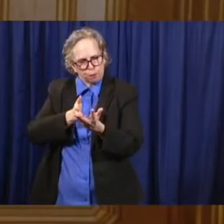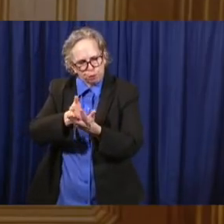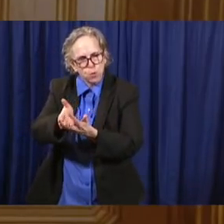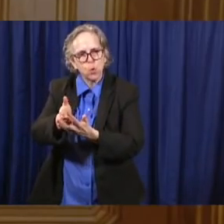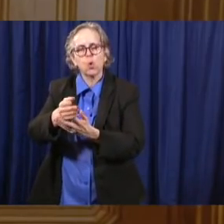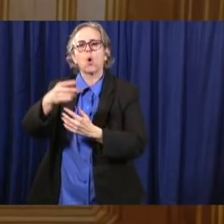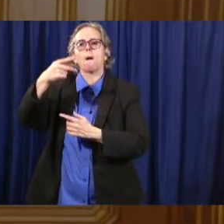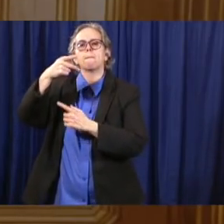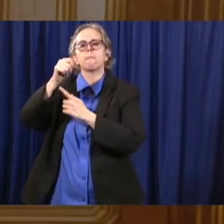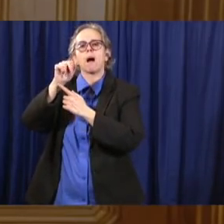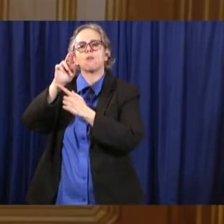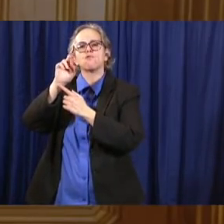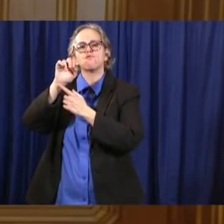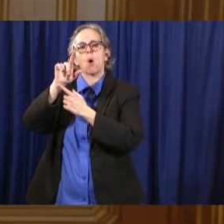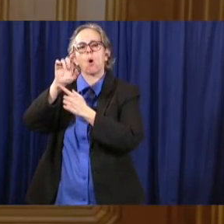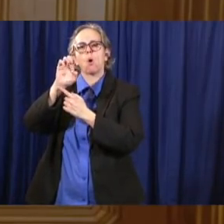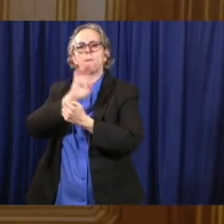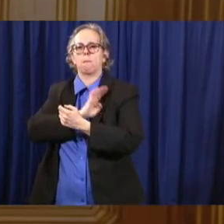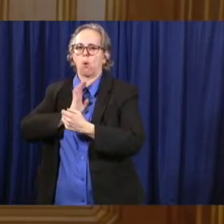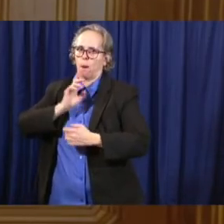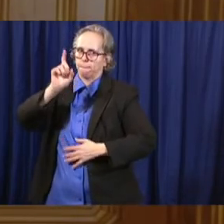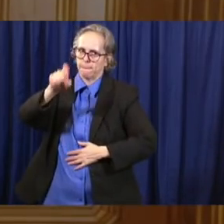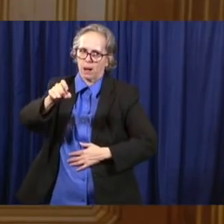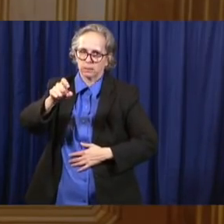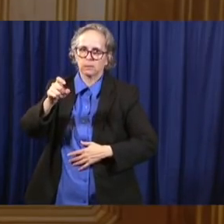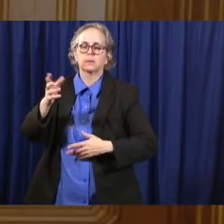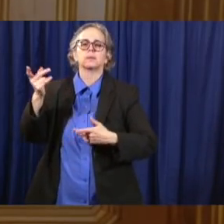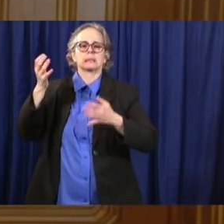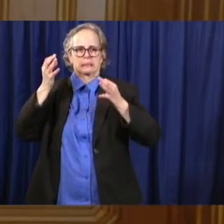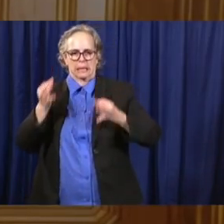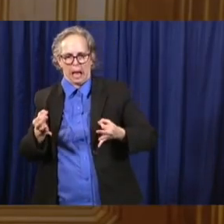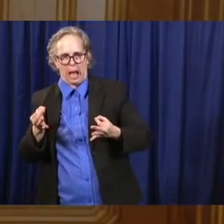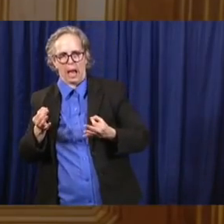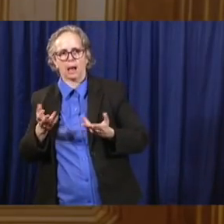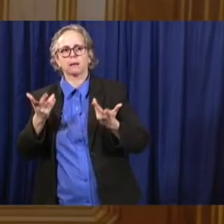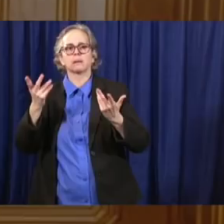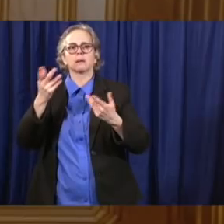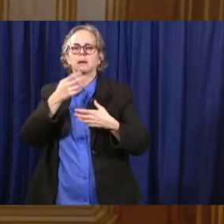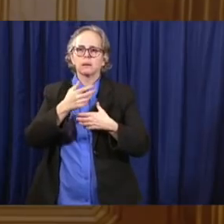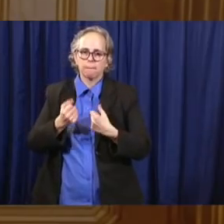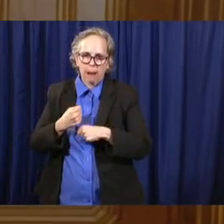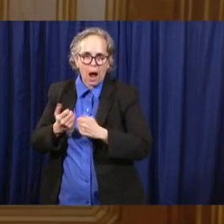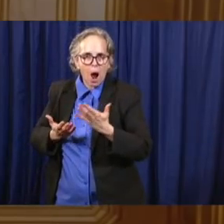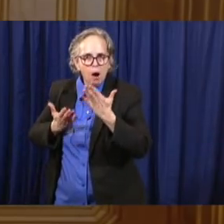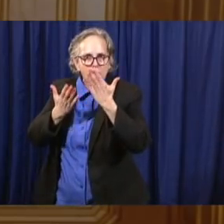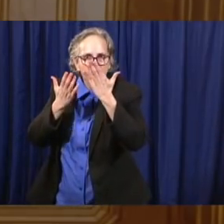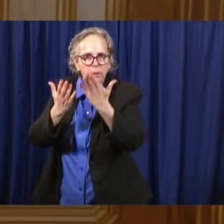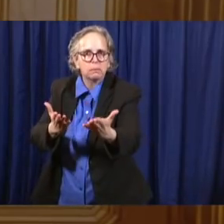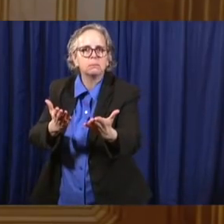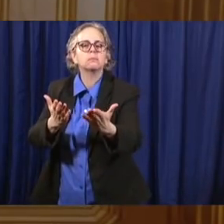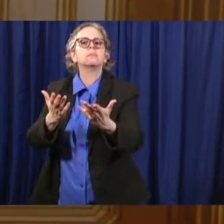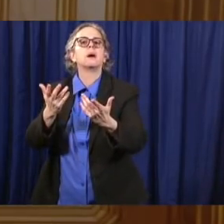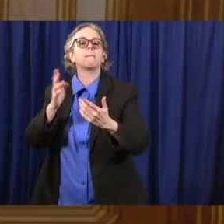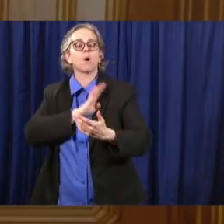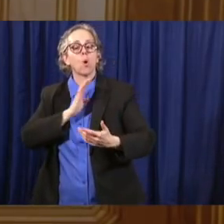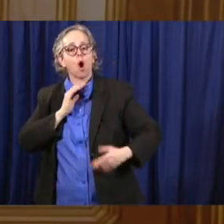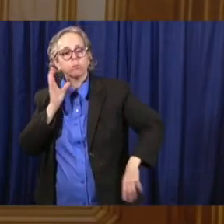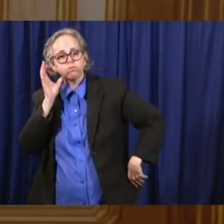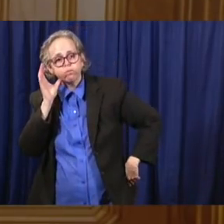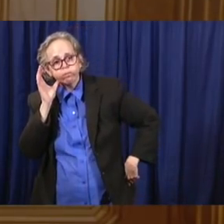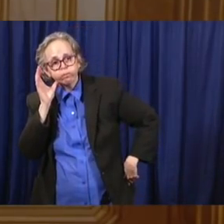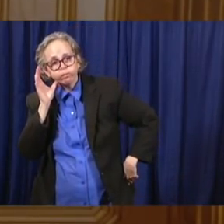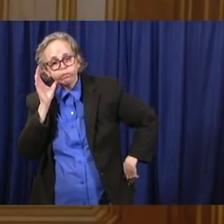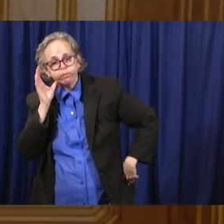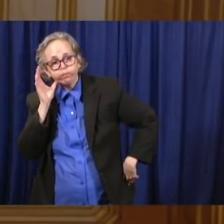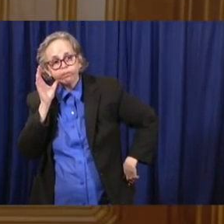recommendation, come back. If they do have a recommendation for release, the parole board, we're asking the parole